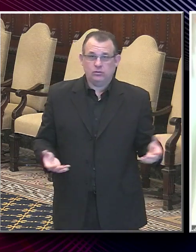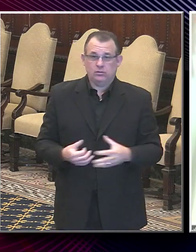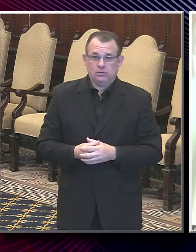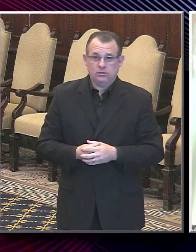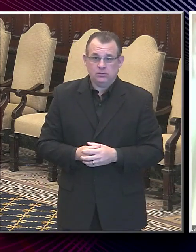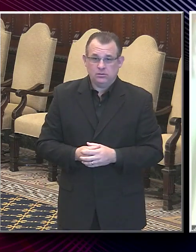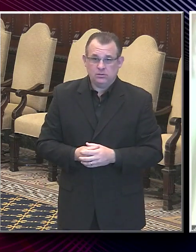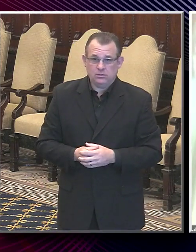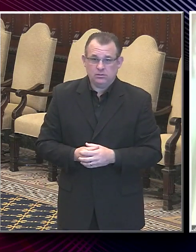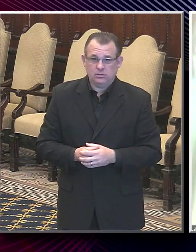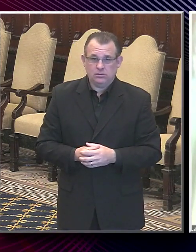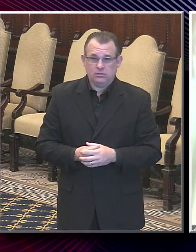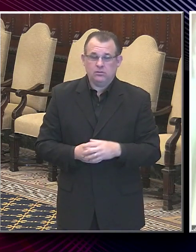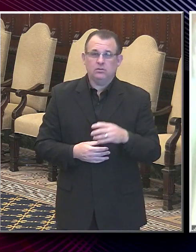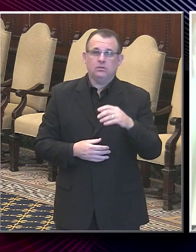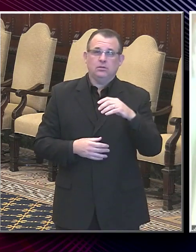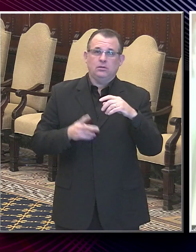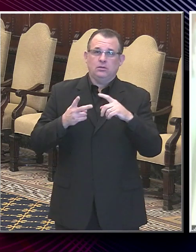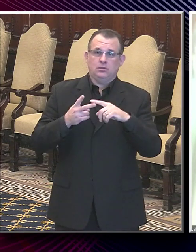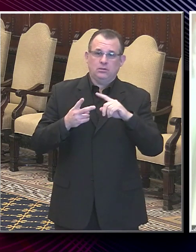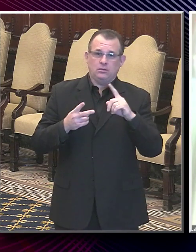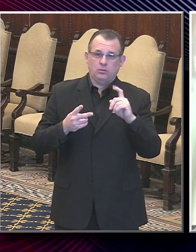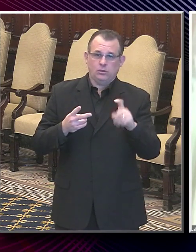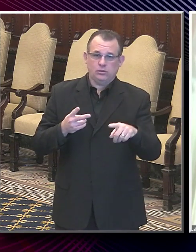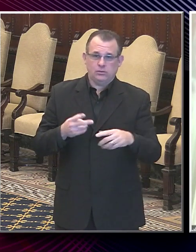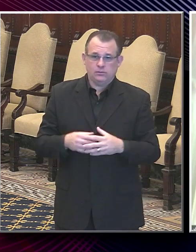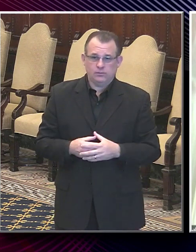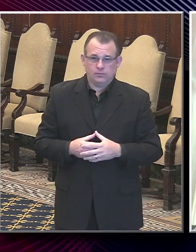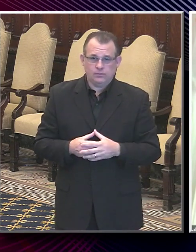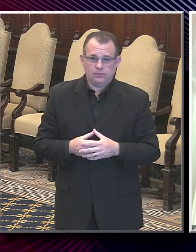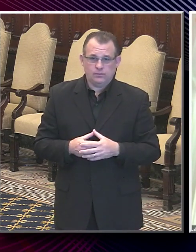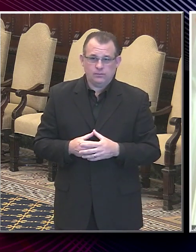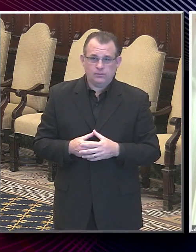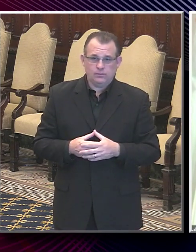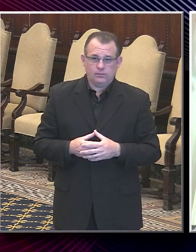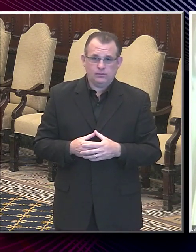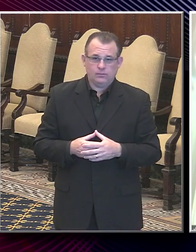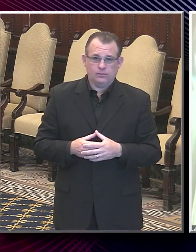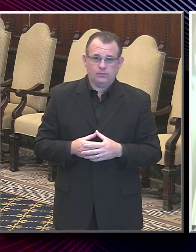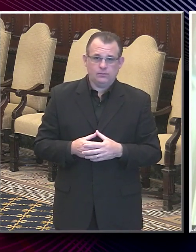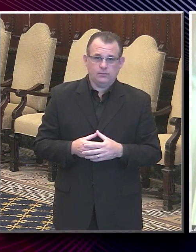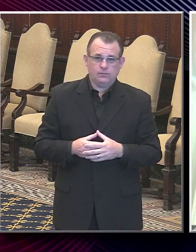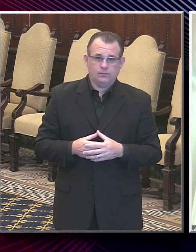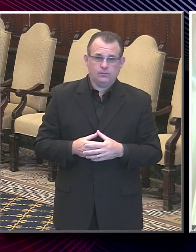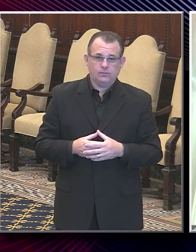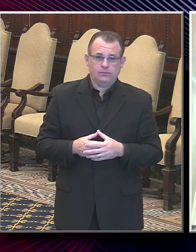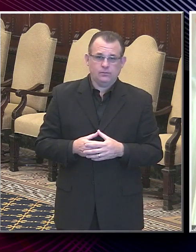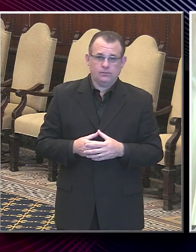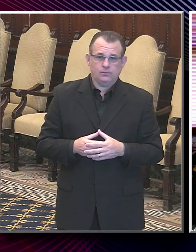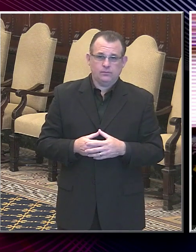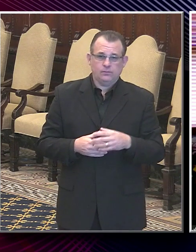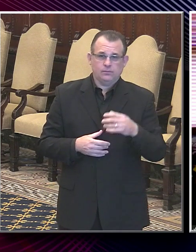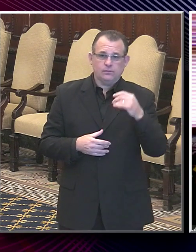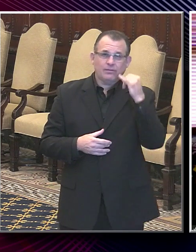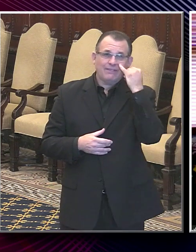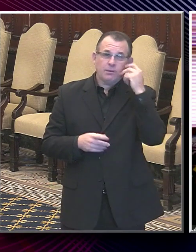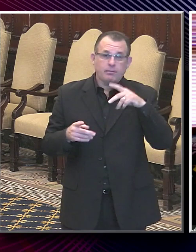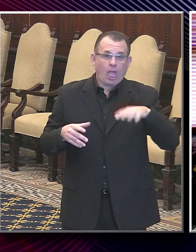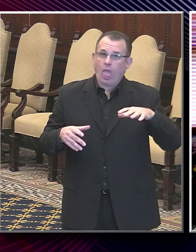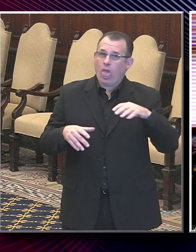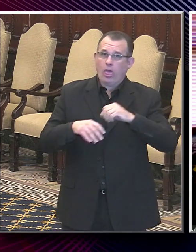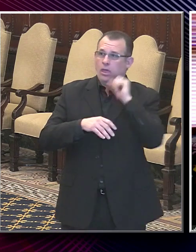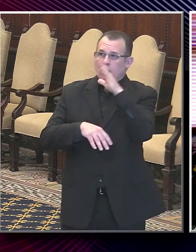So do you think that people are going to be discouraged to vote if they're unable to get their mail-in ballots turned in on time? I hope not,